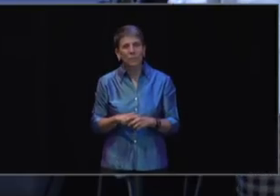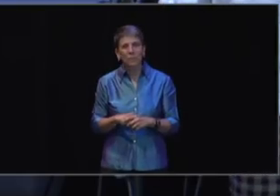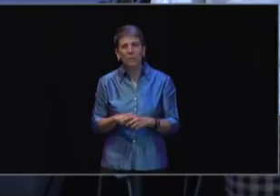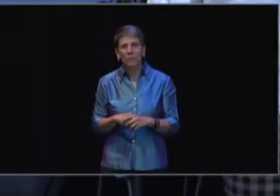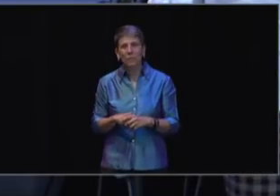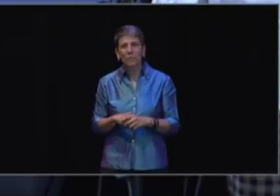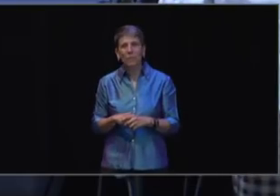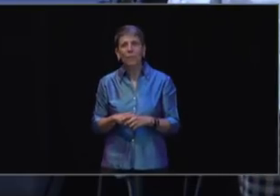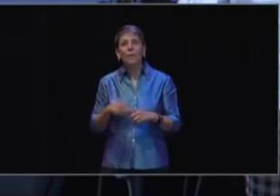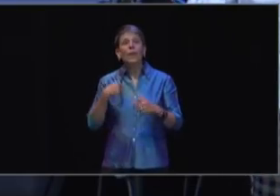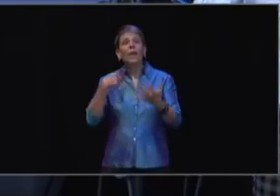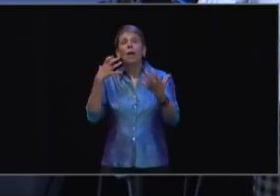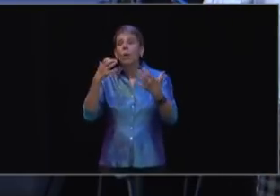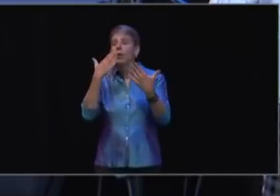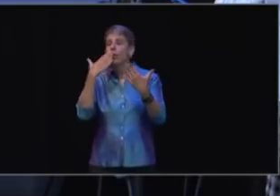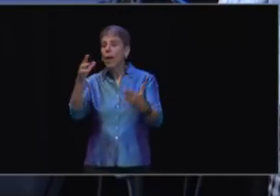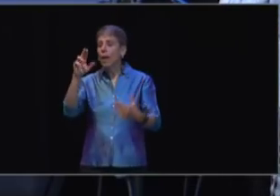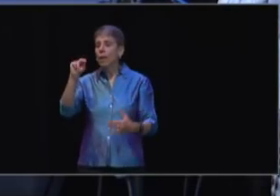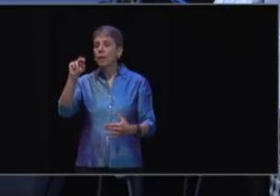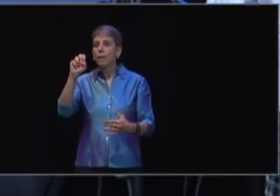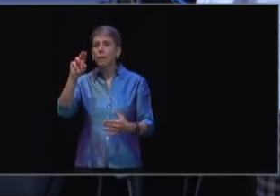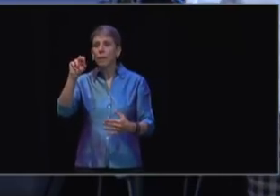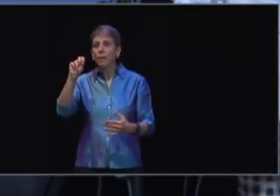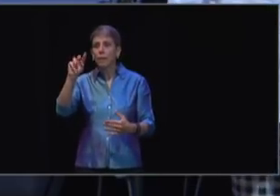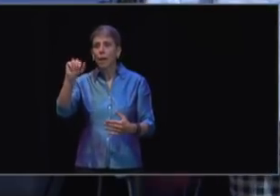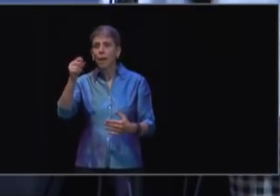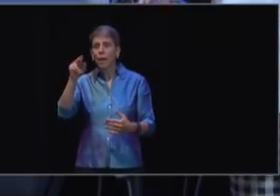to thank Netsana Neguse,